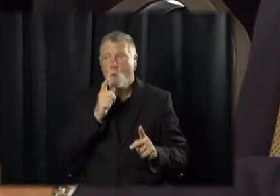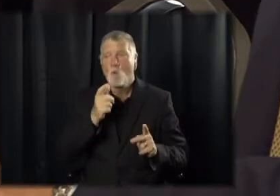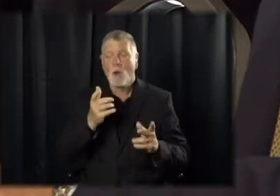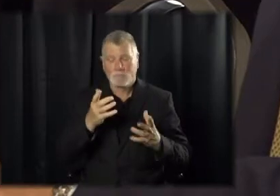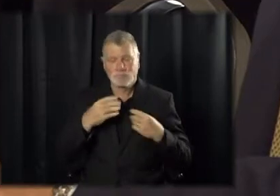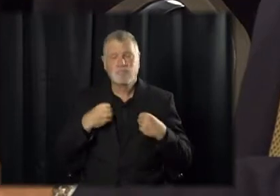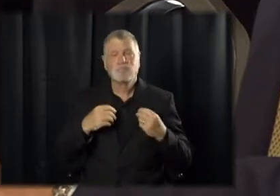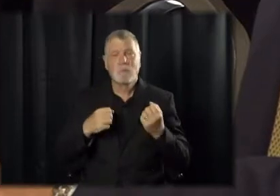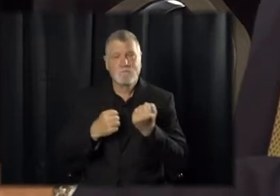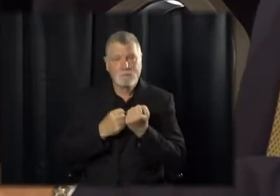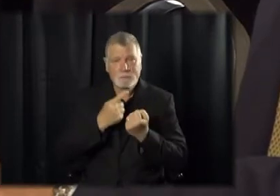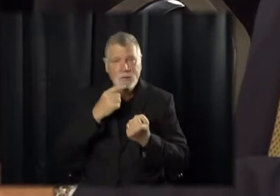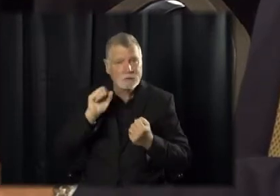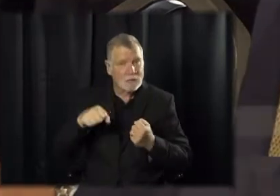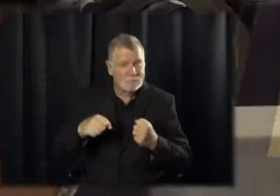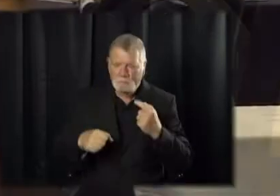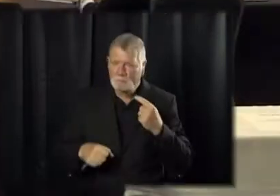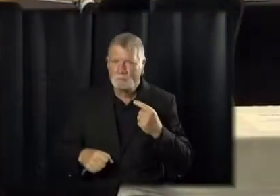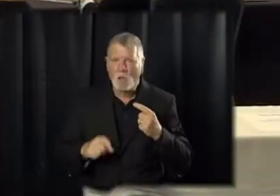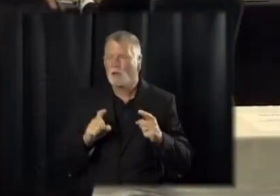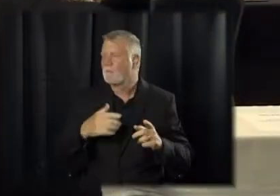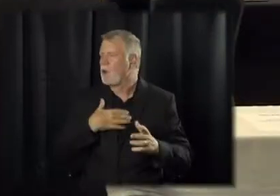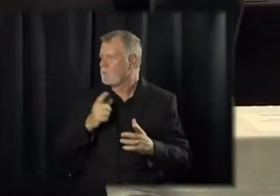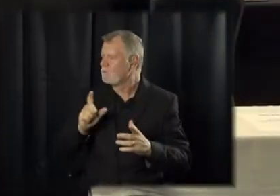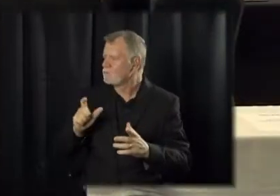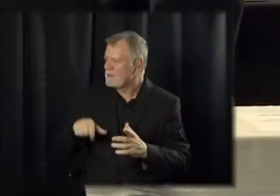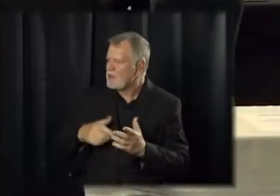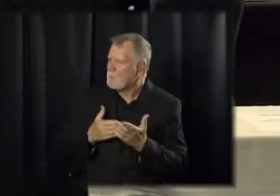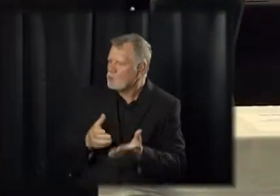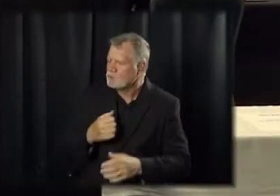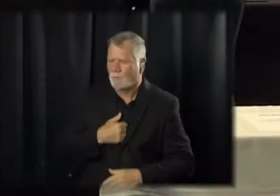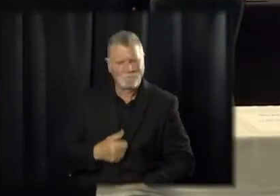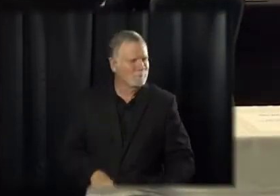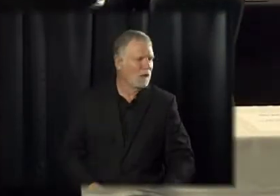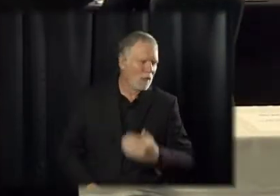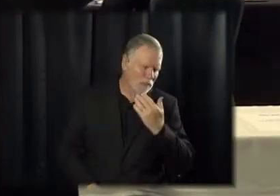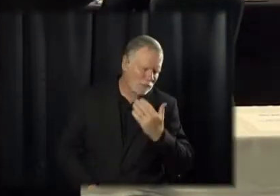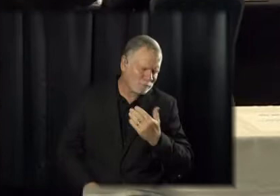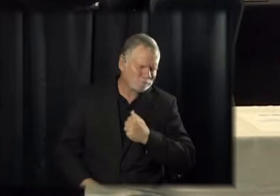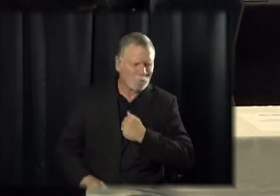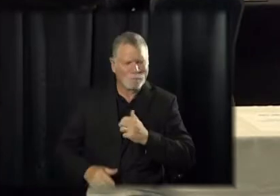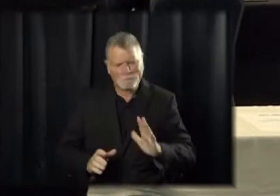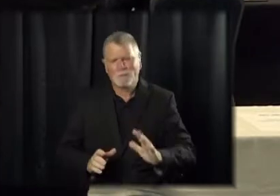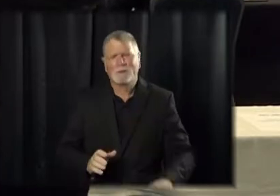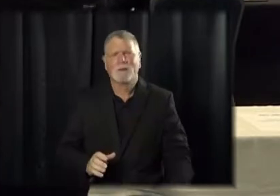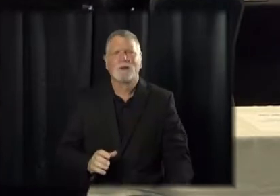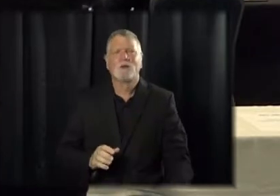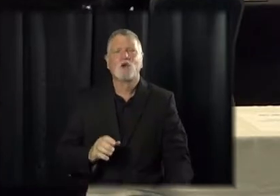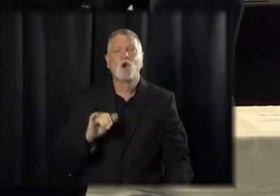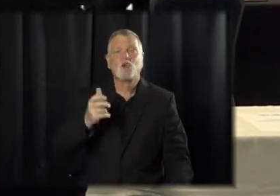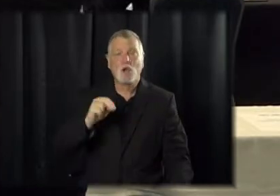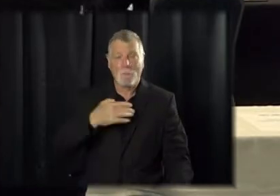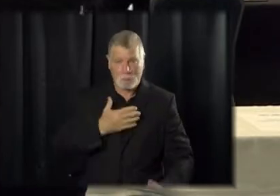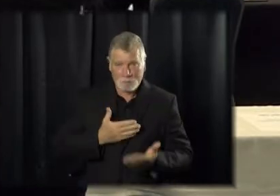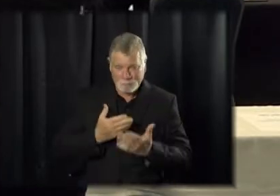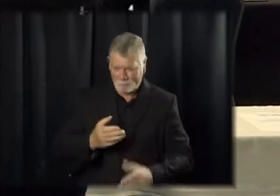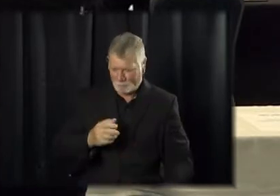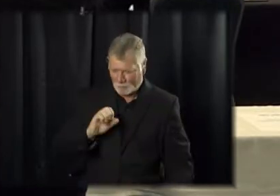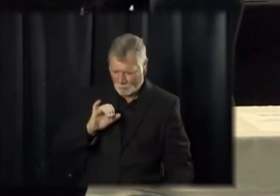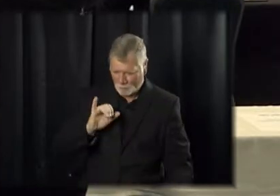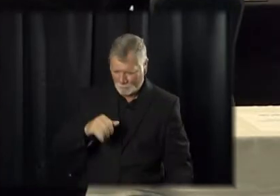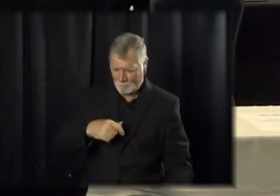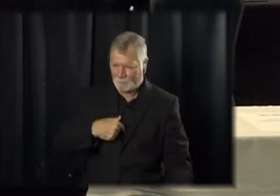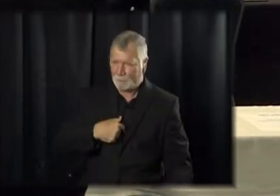this contract please say yes? You need a motion, Mr. Chairman? I'm sorry. Thank you. John, will you make a motion? Yes,